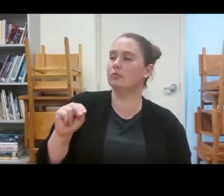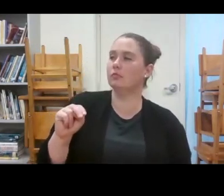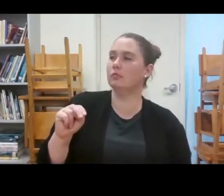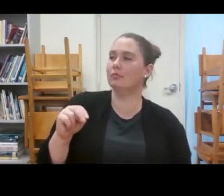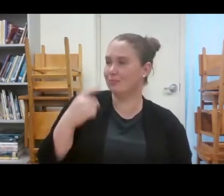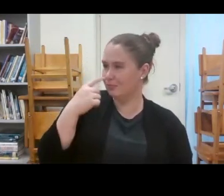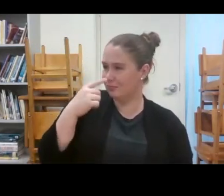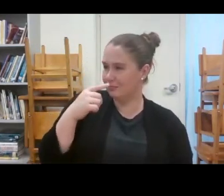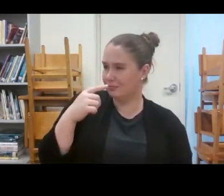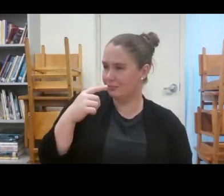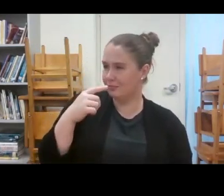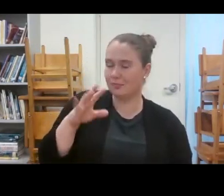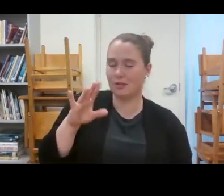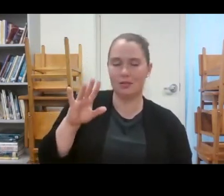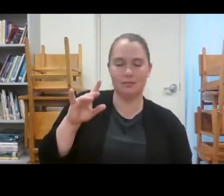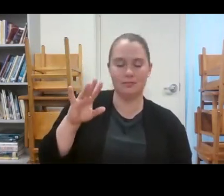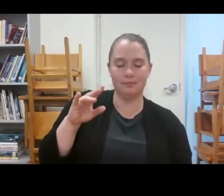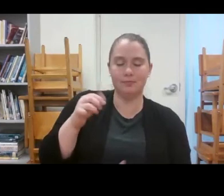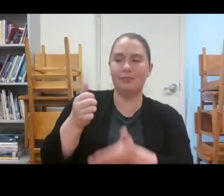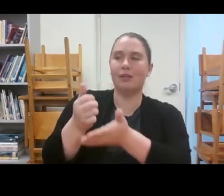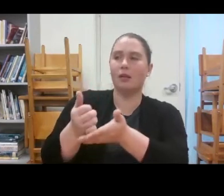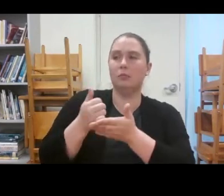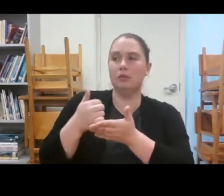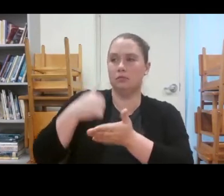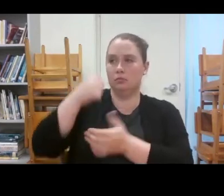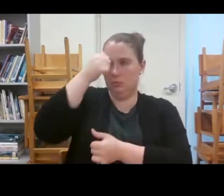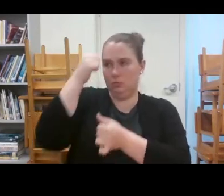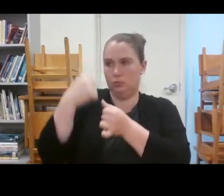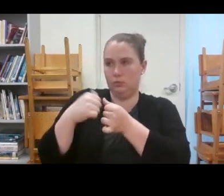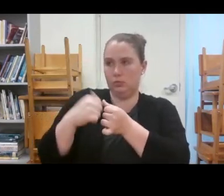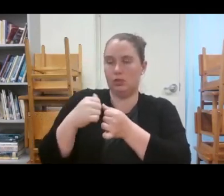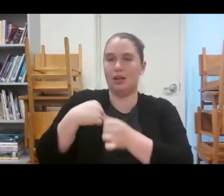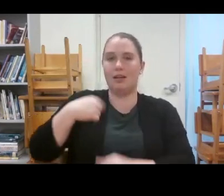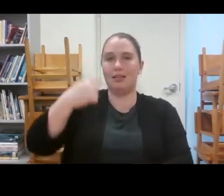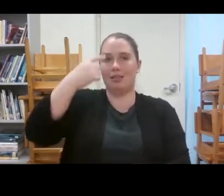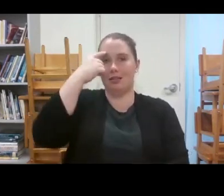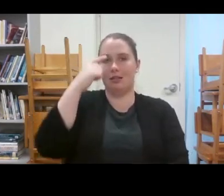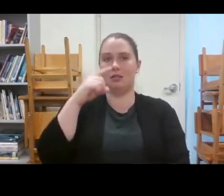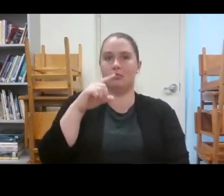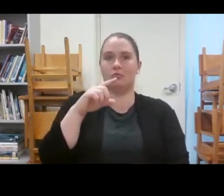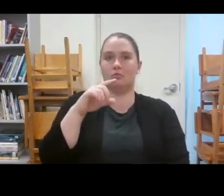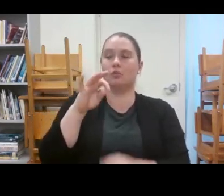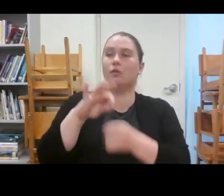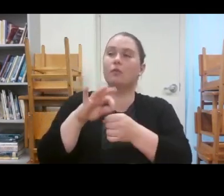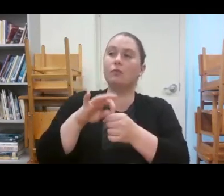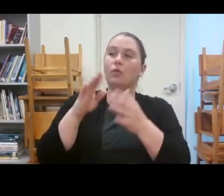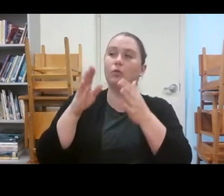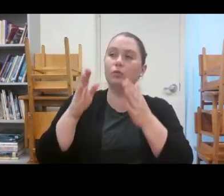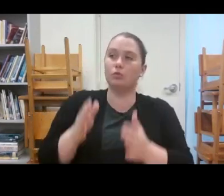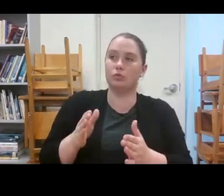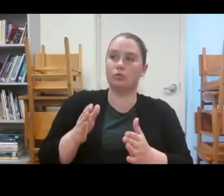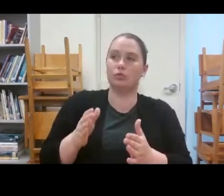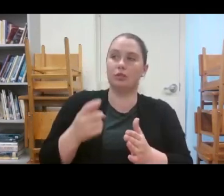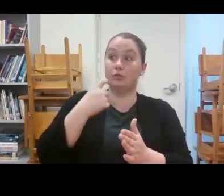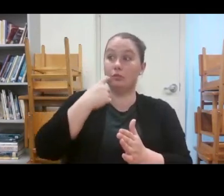refresh my memory? There's, I guess, recent legislation, the voters are somehow allowed to